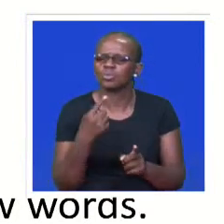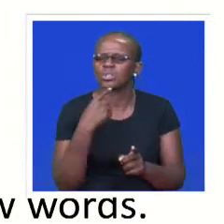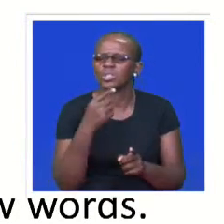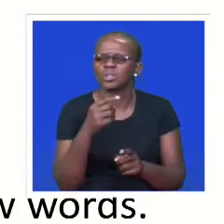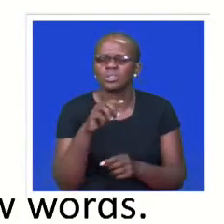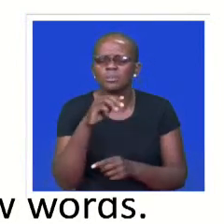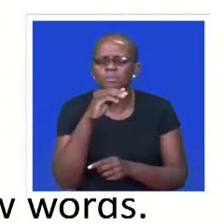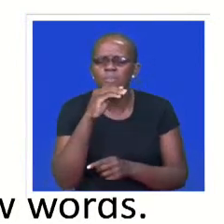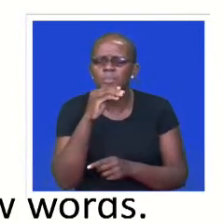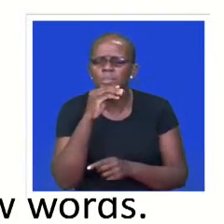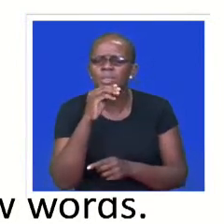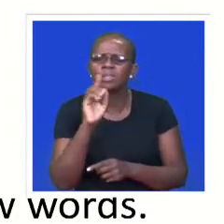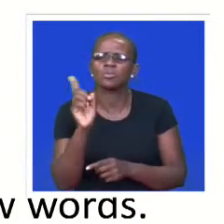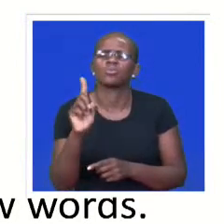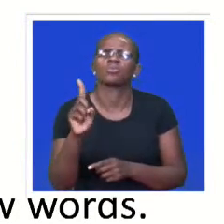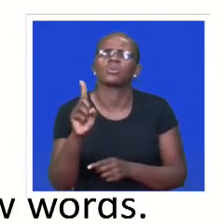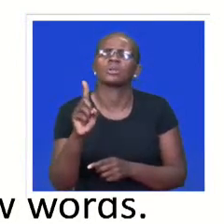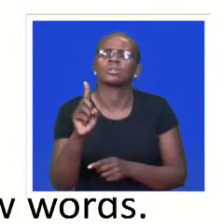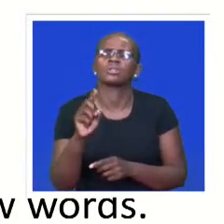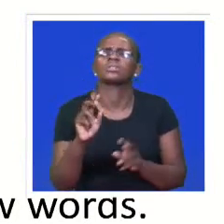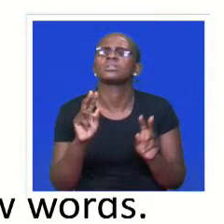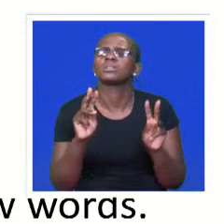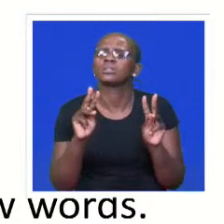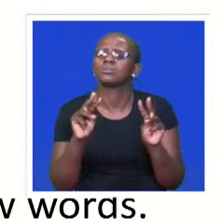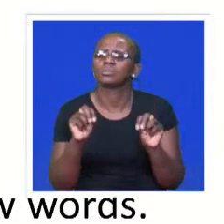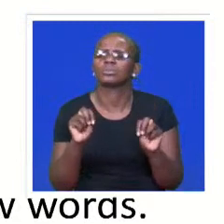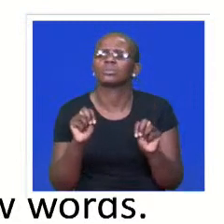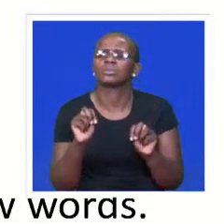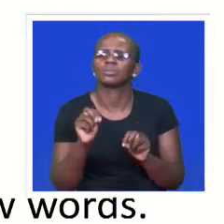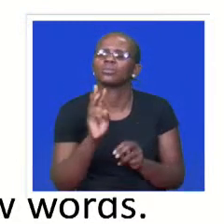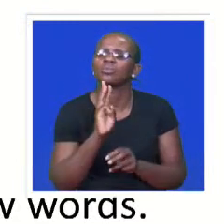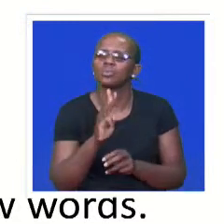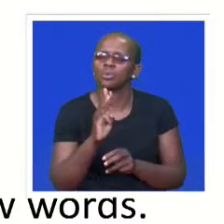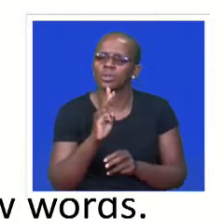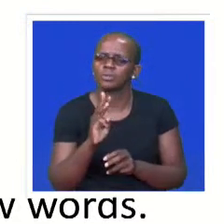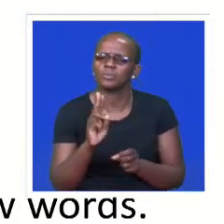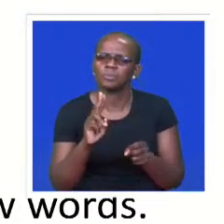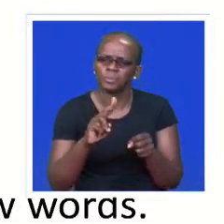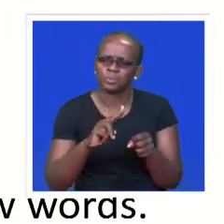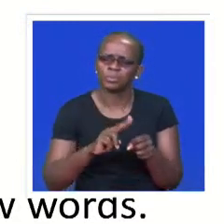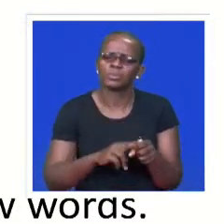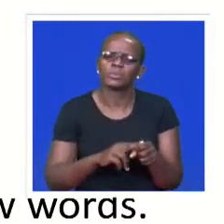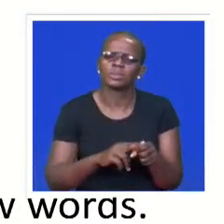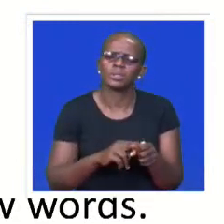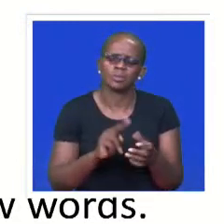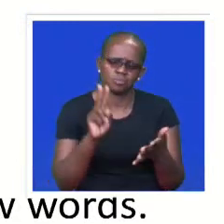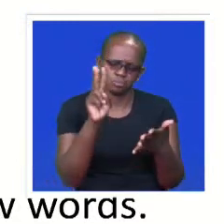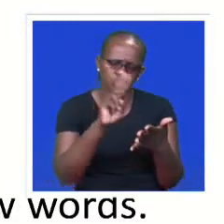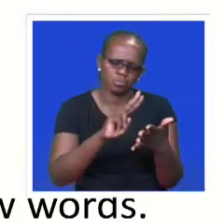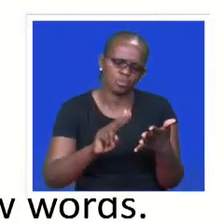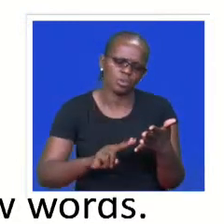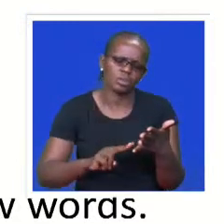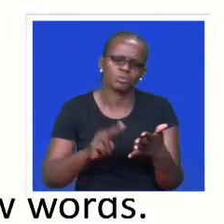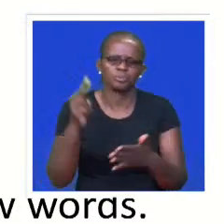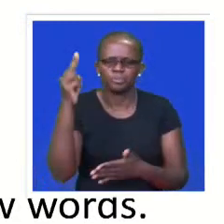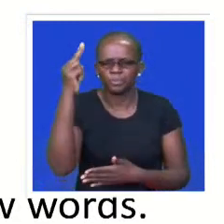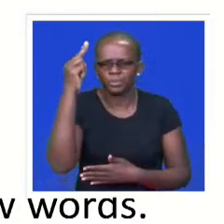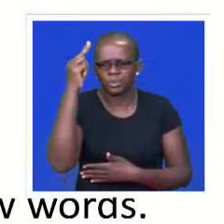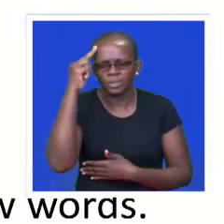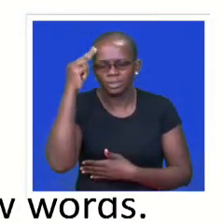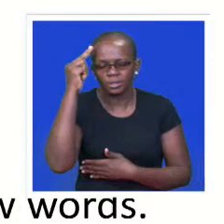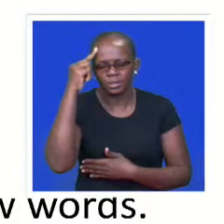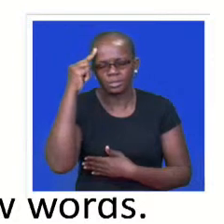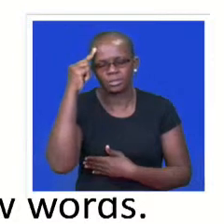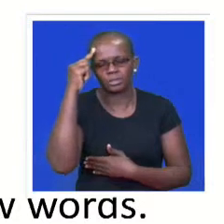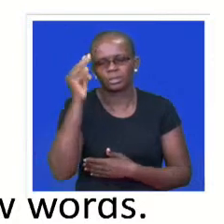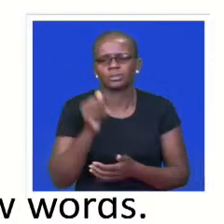read and understand a story, and then you should be able, dear Elena, to answer some